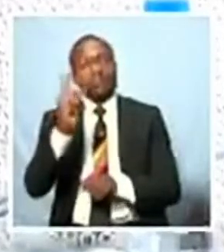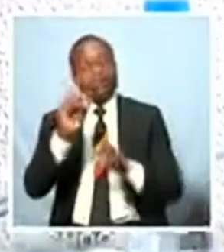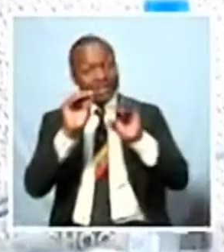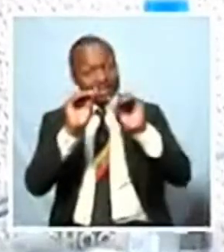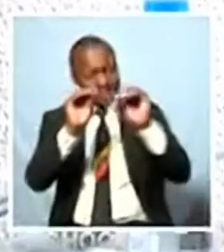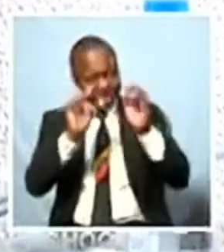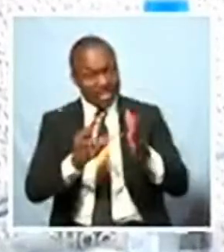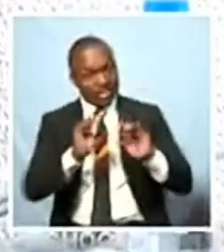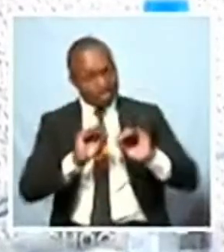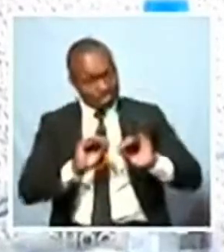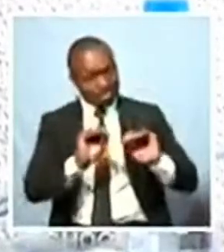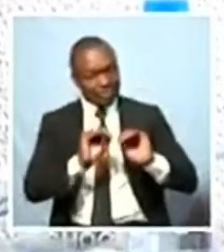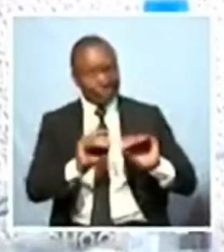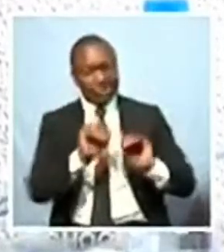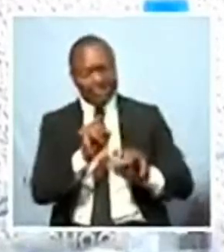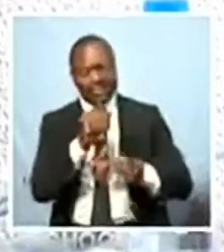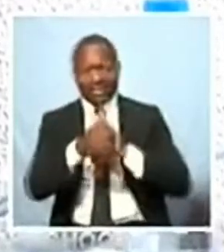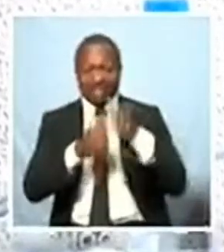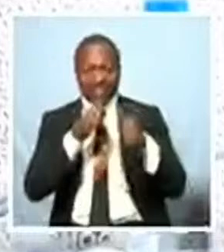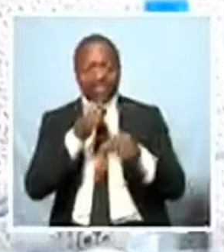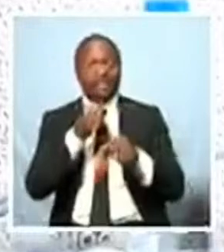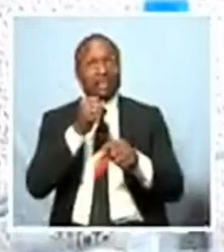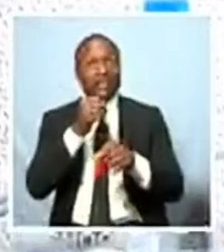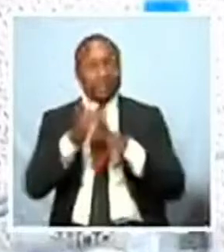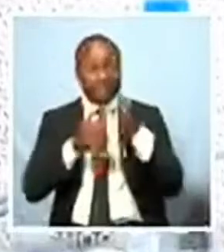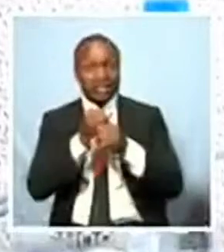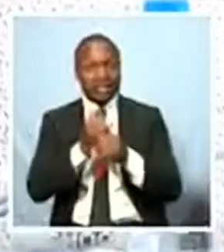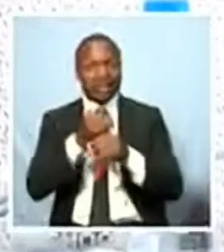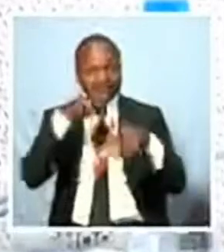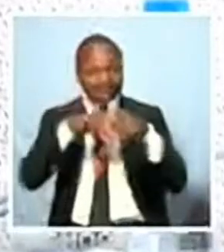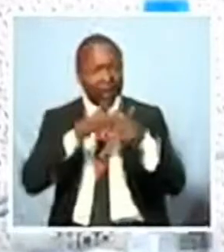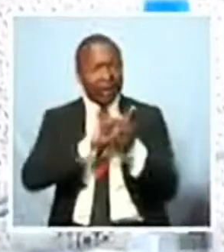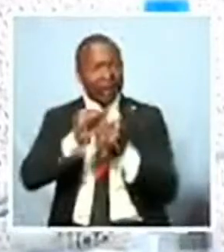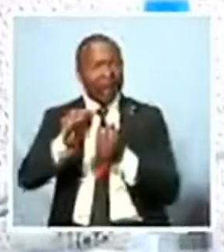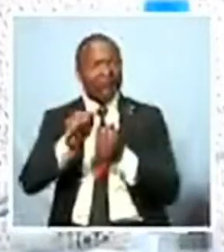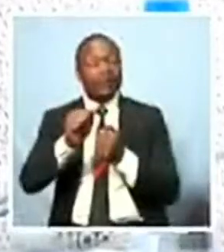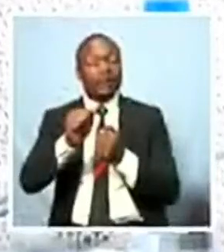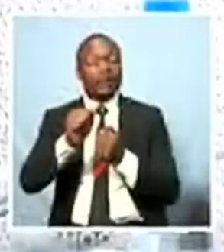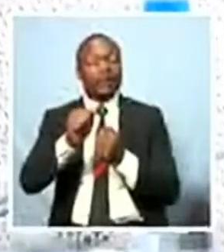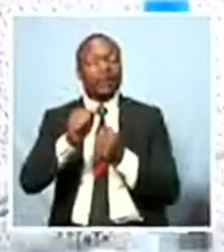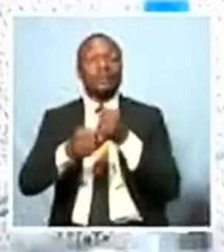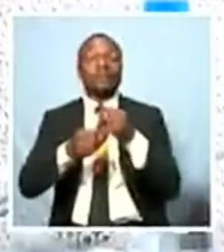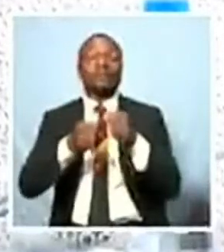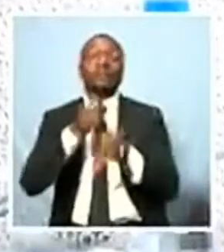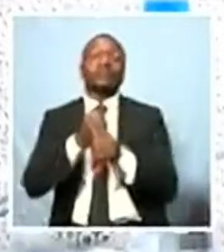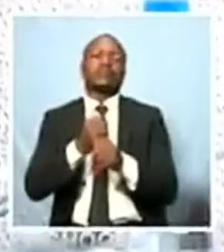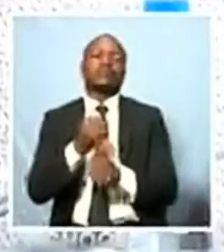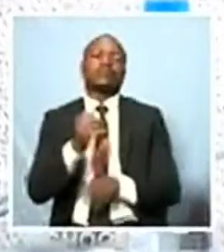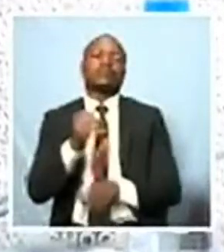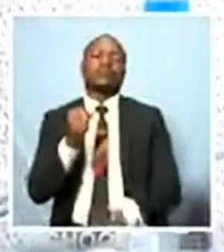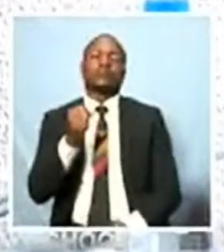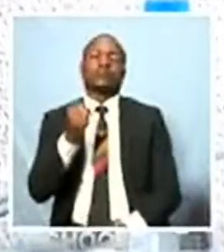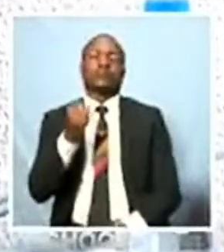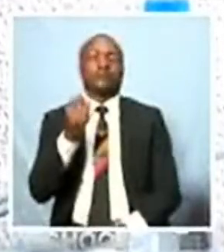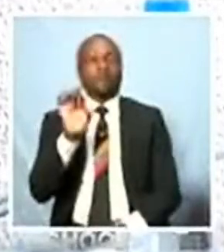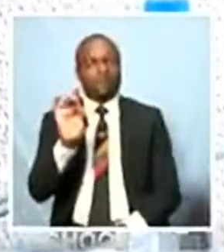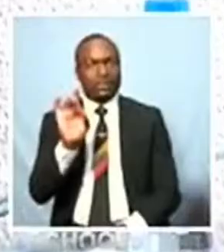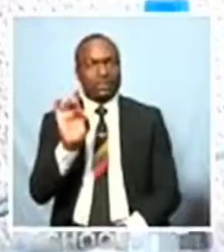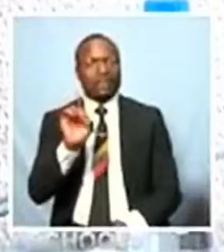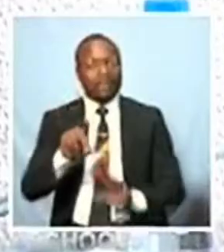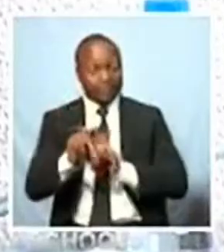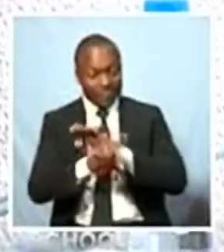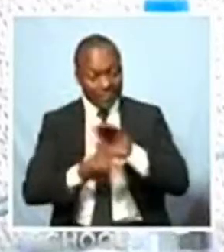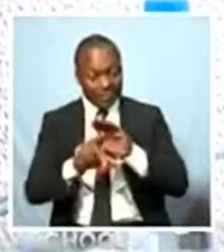And that year when I passed to go to grade 8, I was the only child who passed to go to grade 8 in that